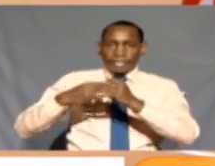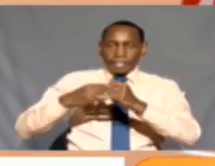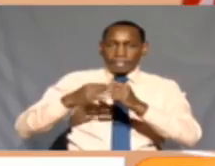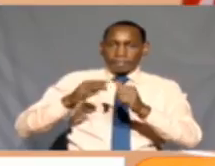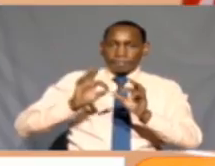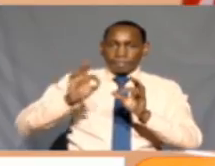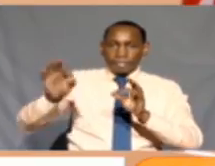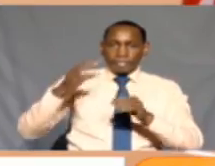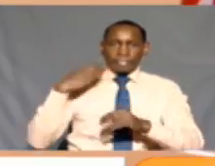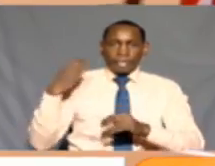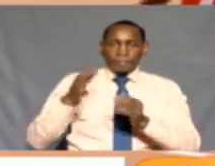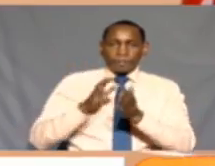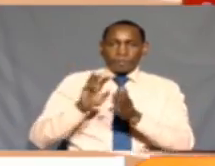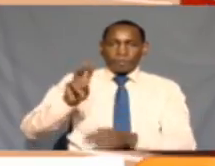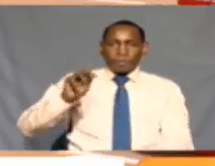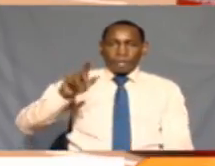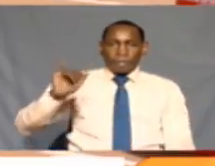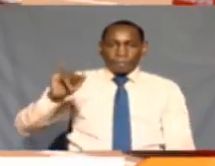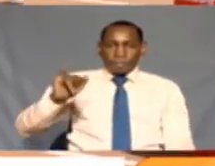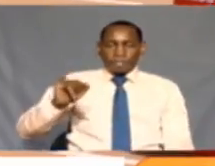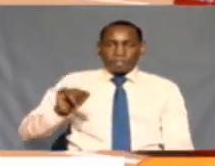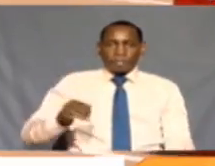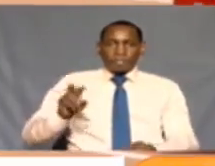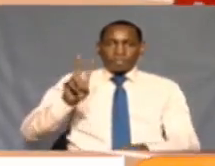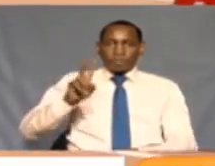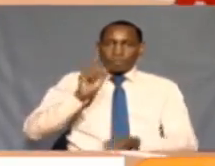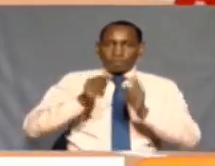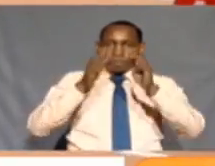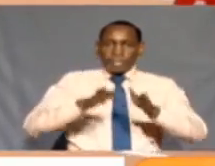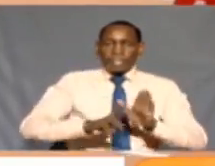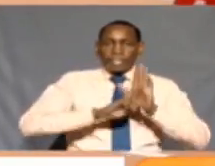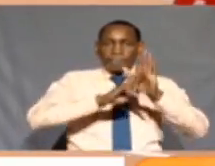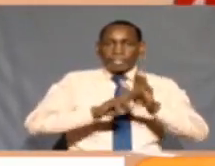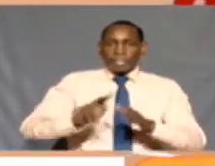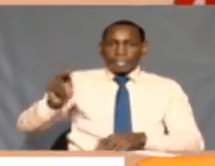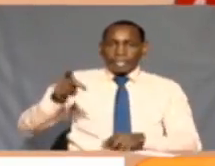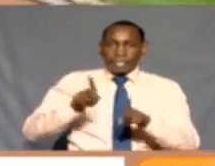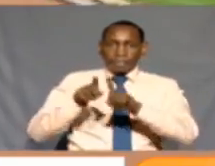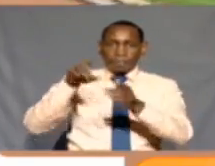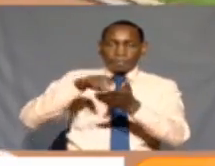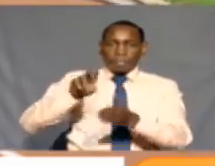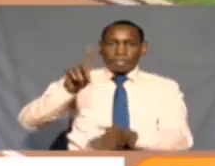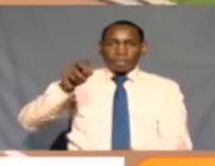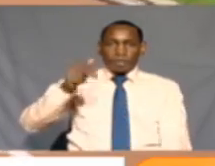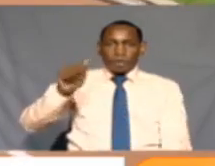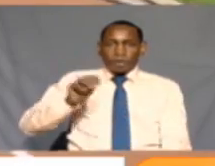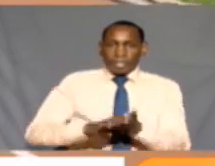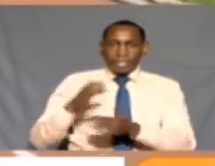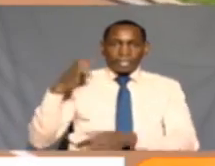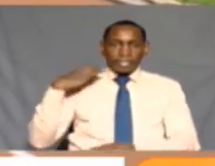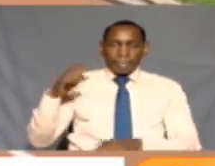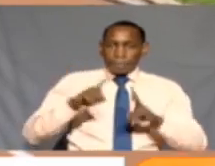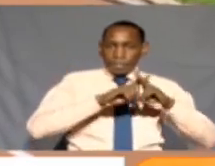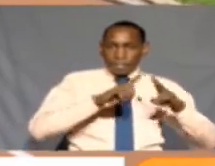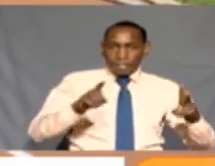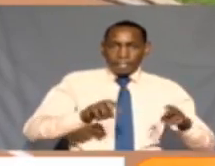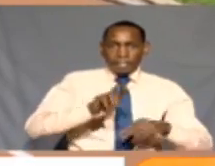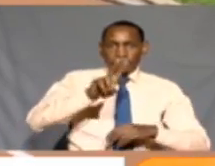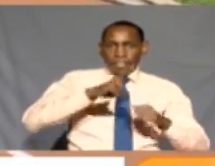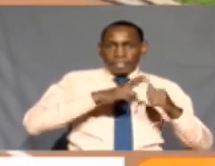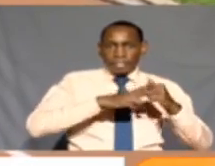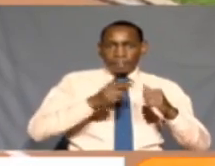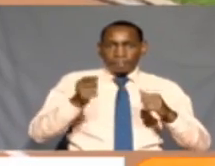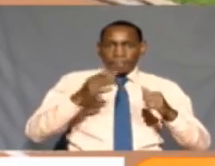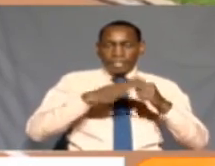Jackline Wambui and Eunice Soom will be the two athletes representing Kenya in the discipline in Doha. The championship will begin on